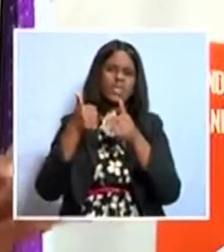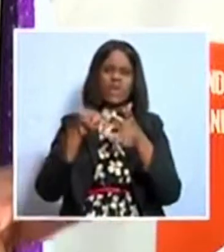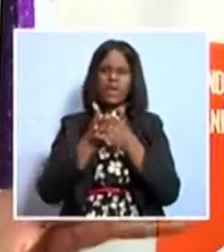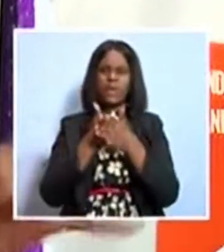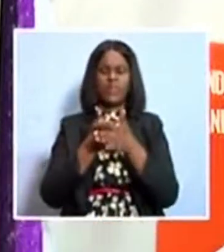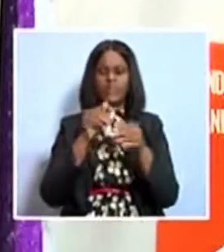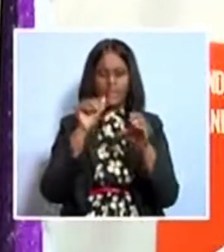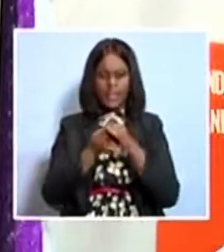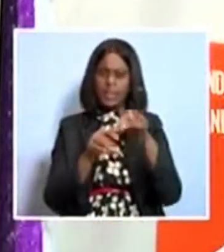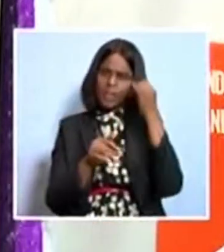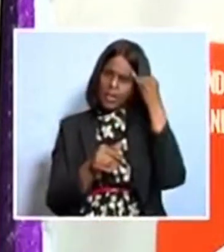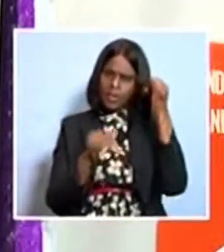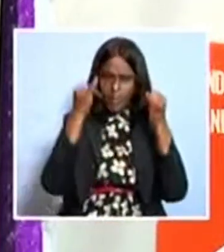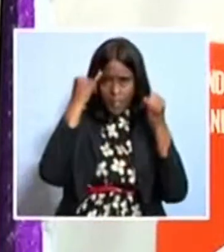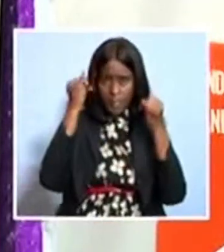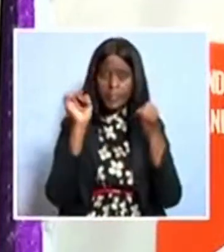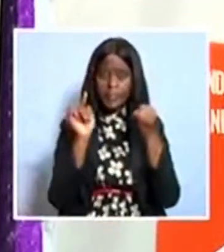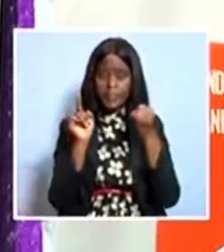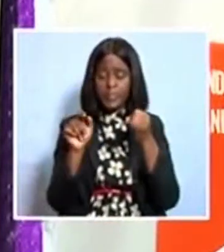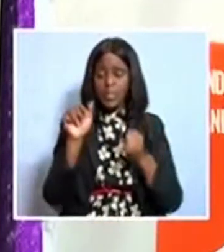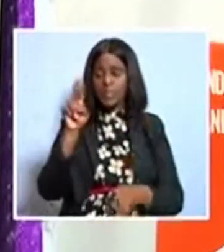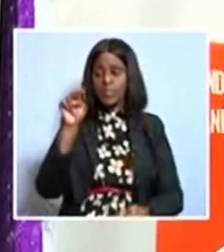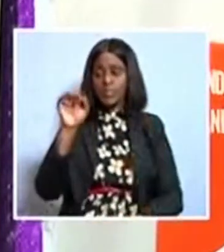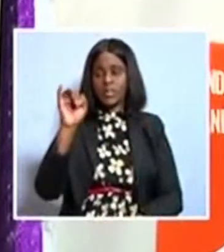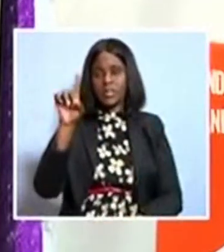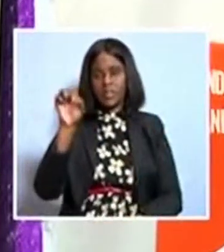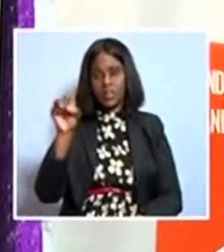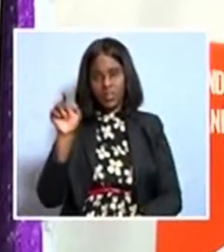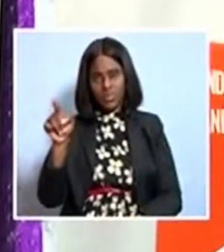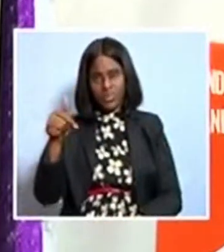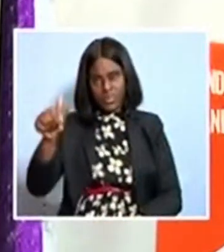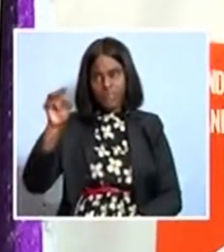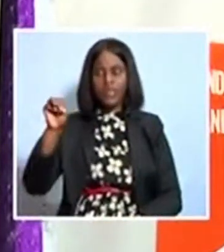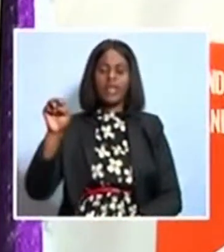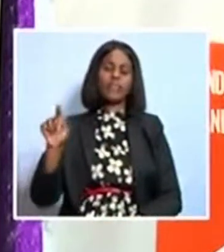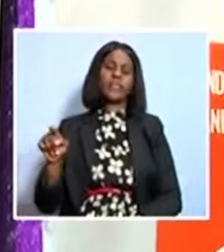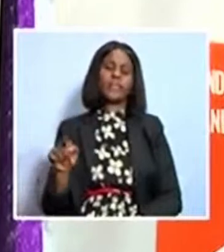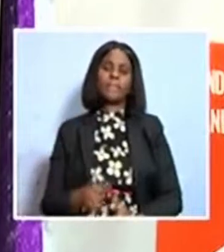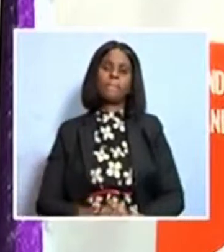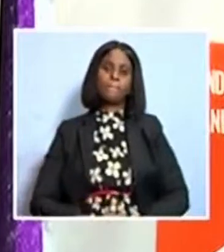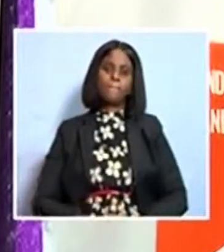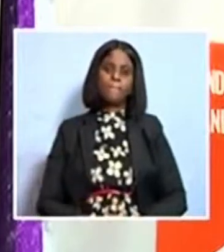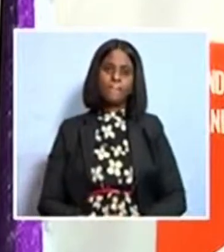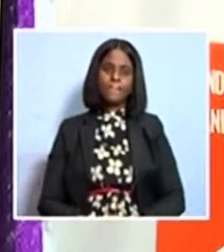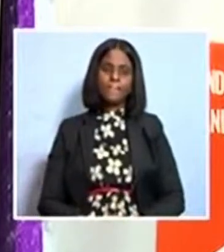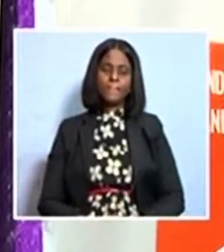in the initiatives of UNIDO as a member of parliament for Kaumbwe?